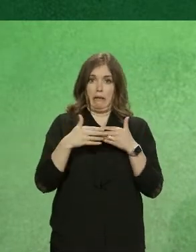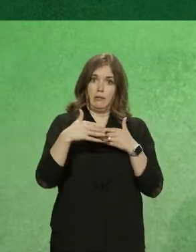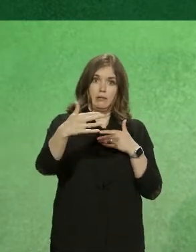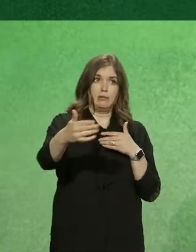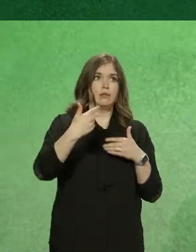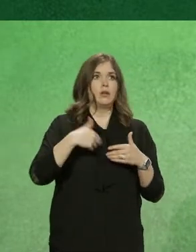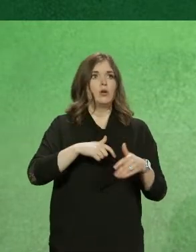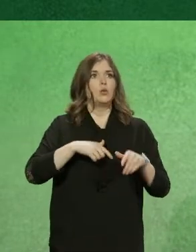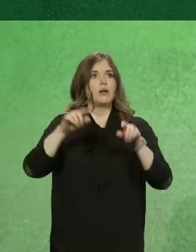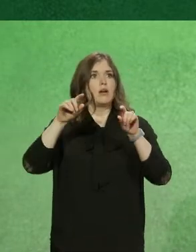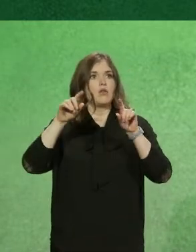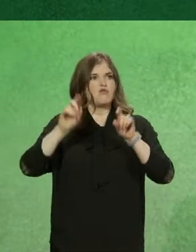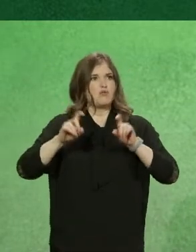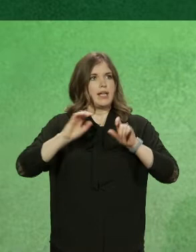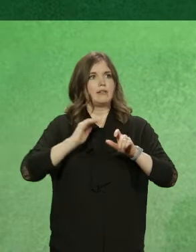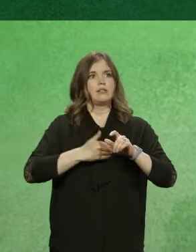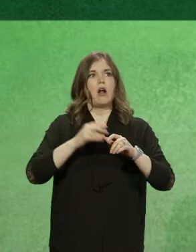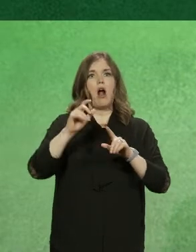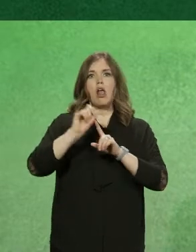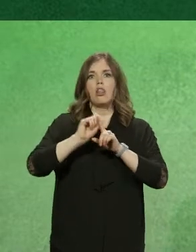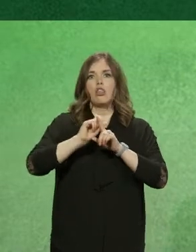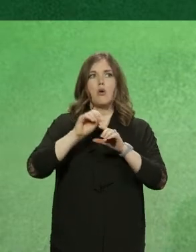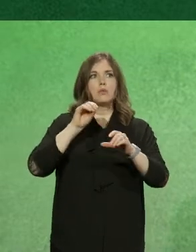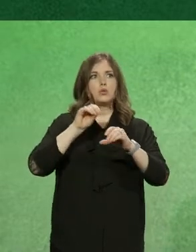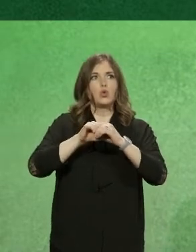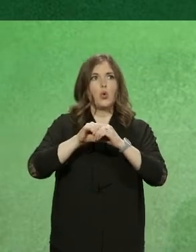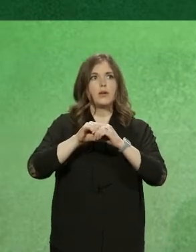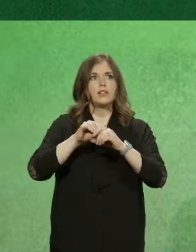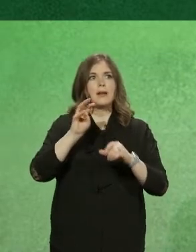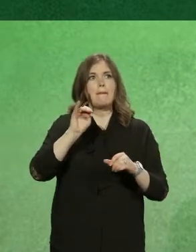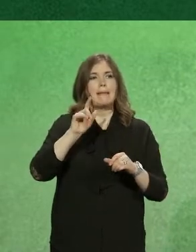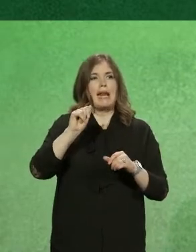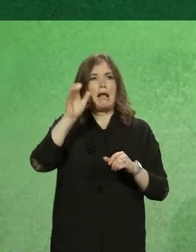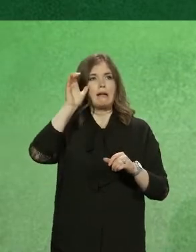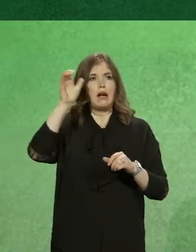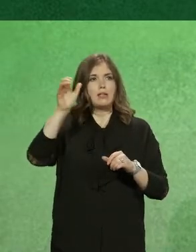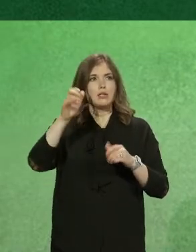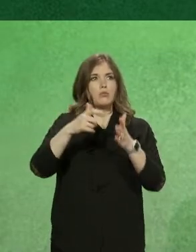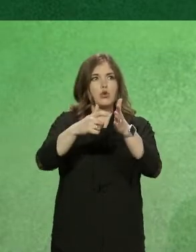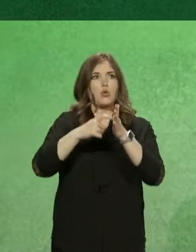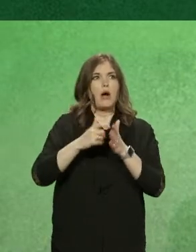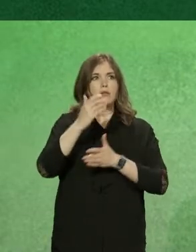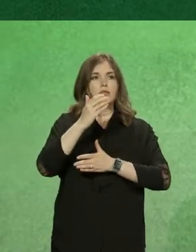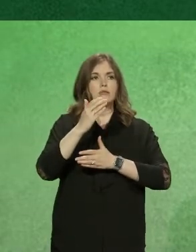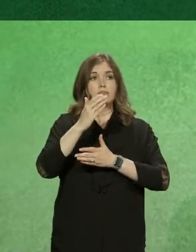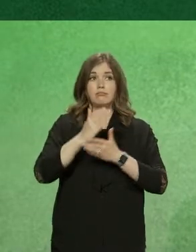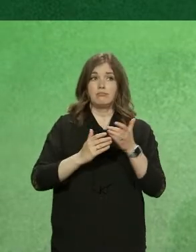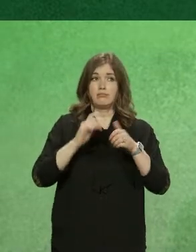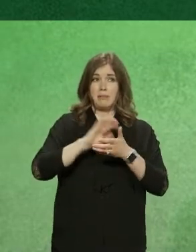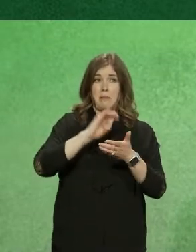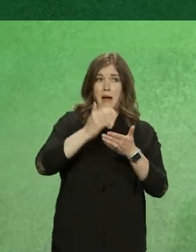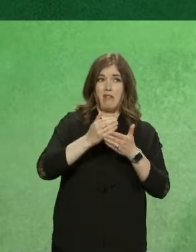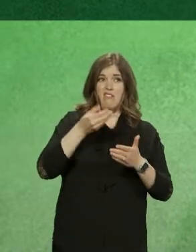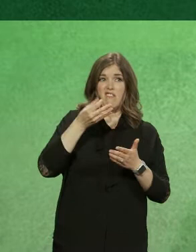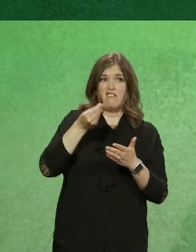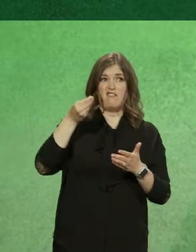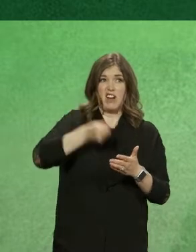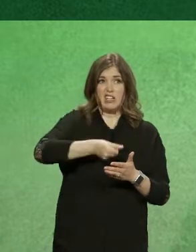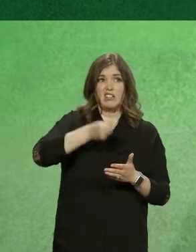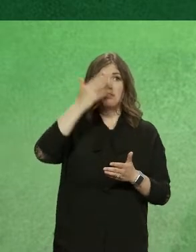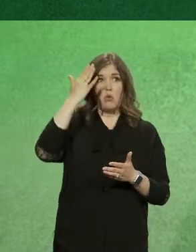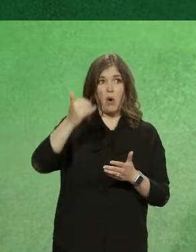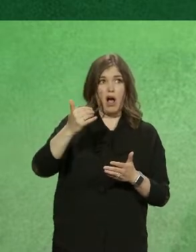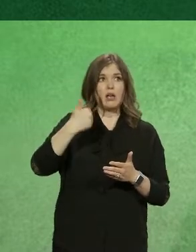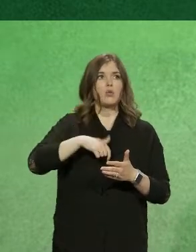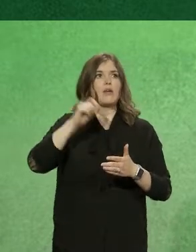media concept, which requires quite some amount of funding, given that it needs buying materials, modeling from